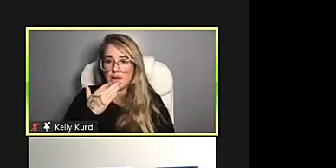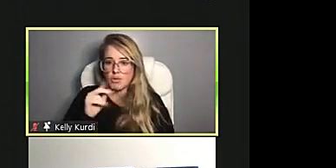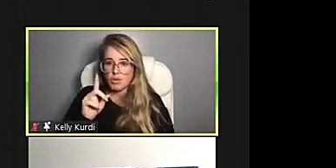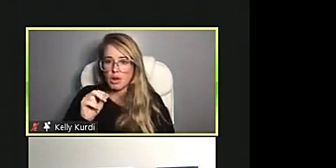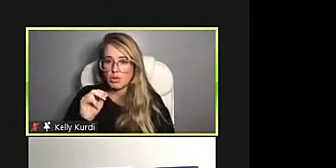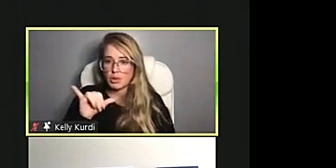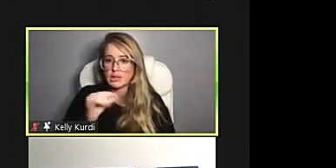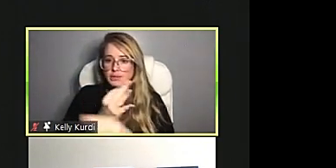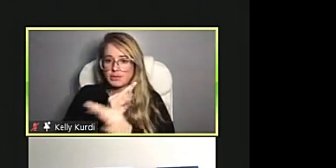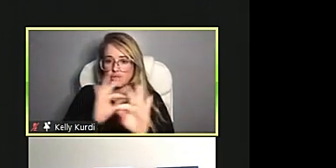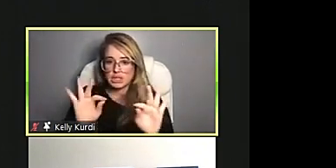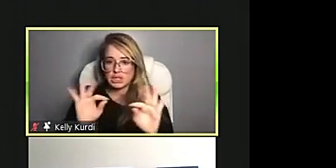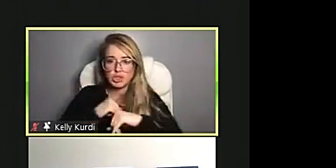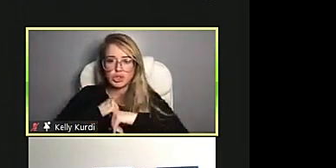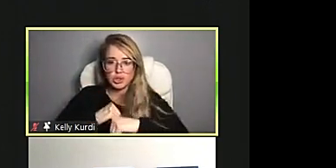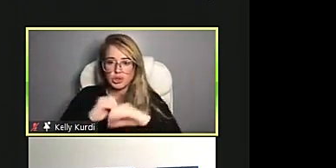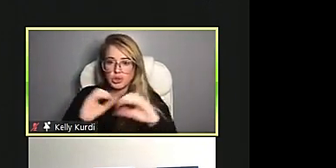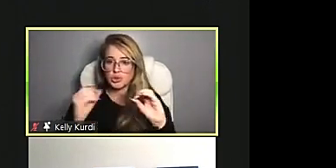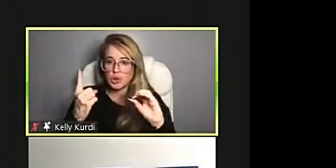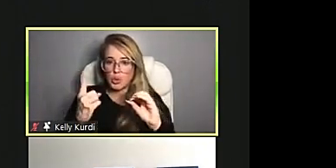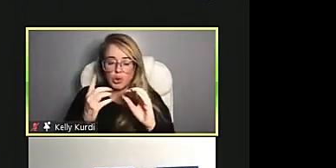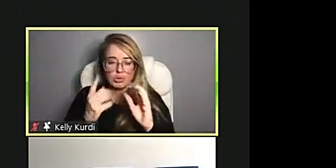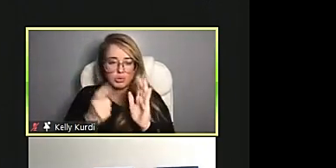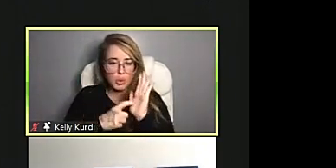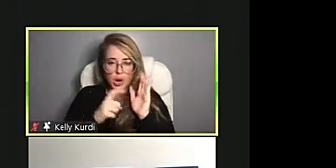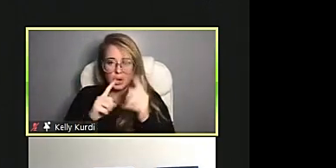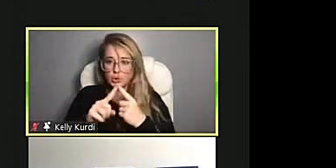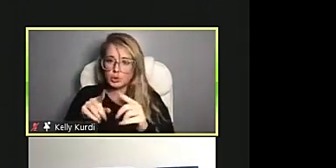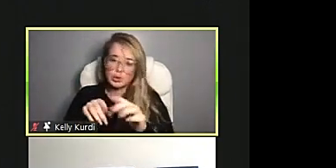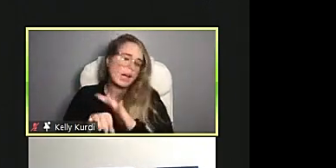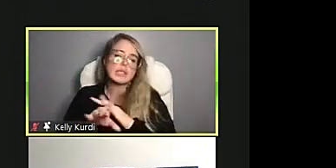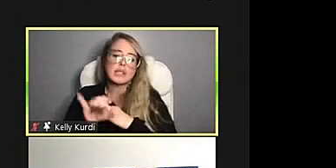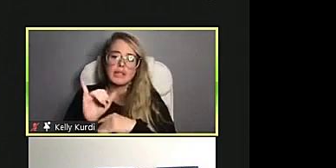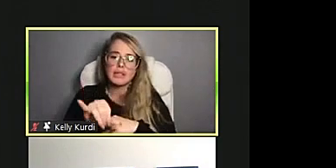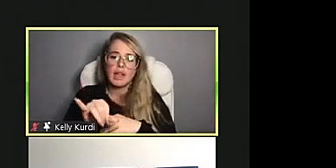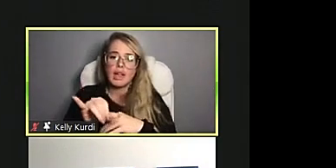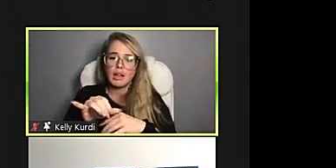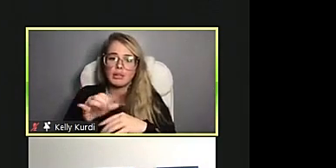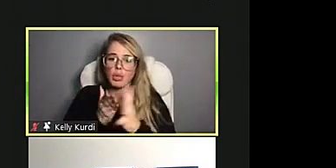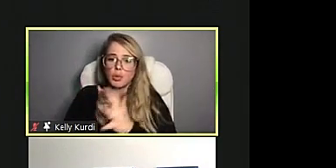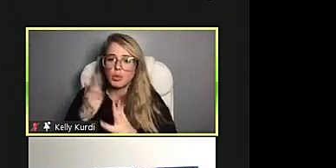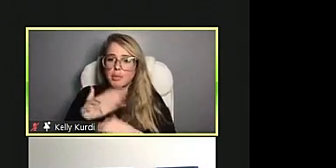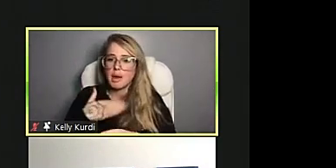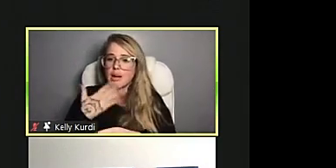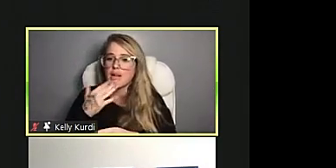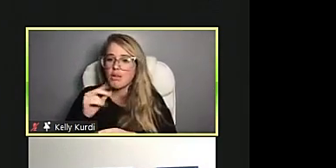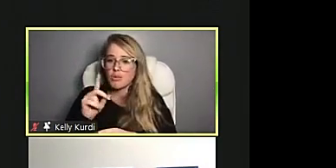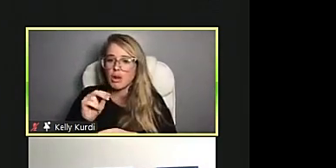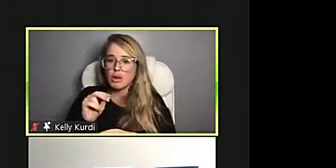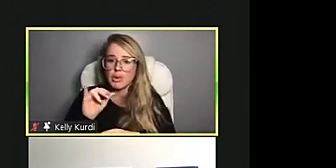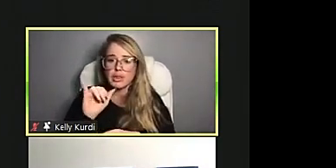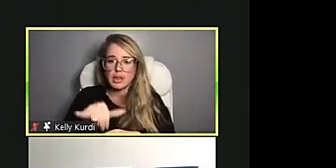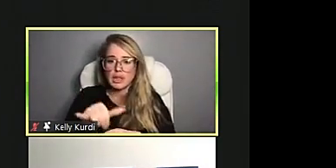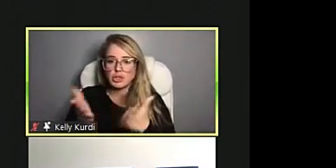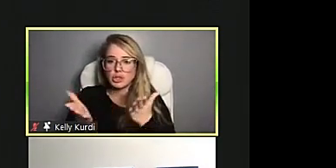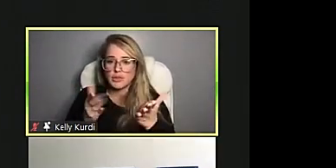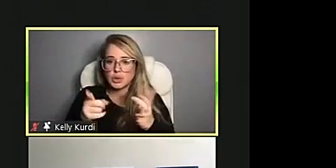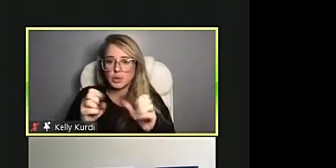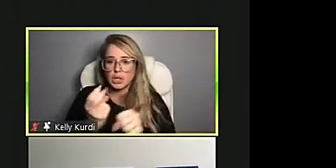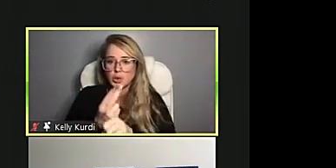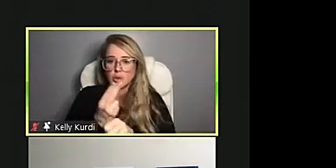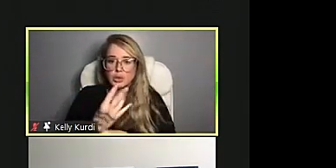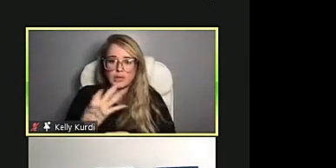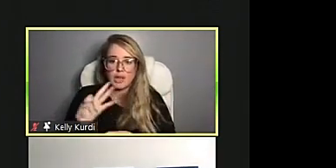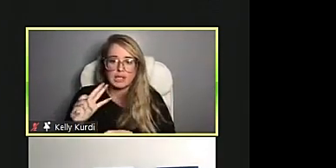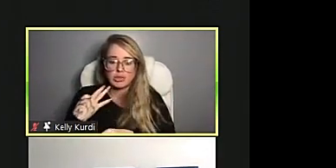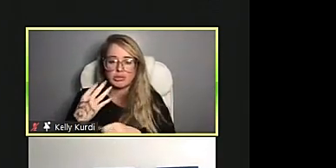It's secure. No one's required to access their vaccine information through MyColorado. It's just a service that you can use voluntarily. Access